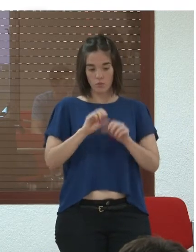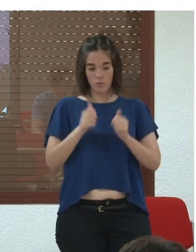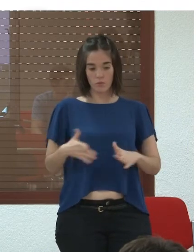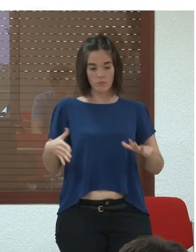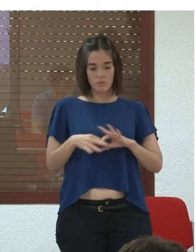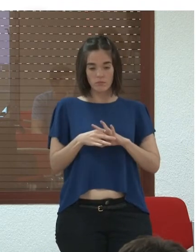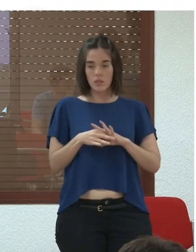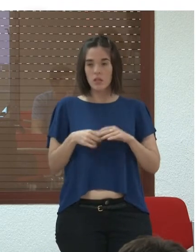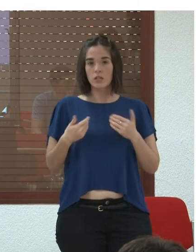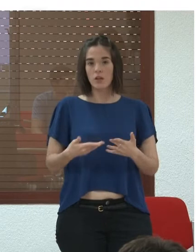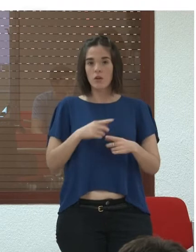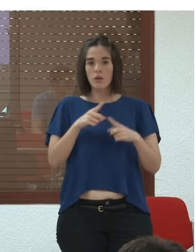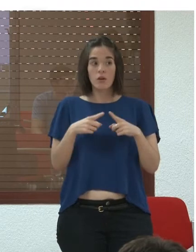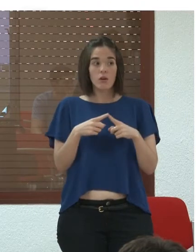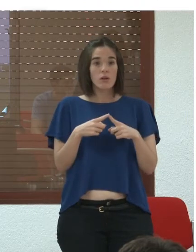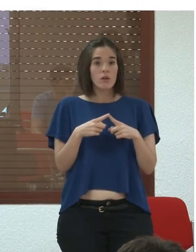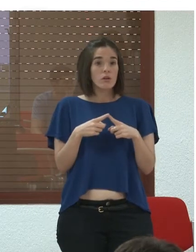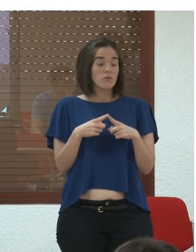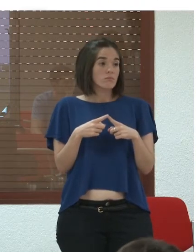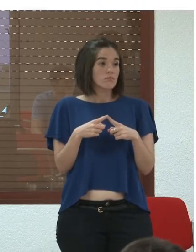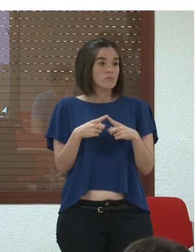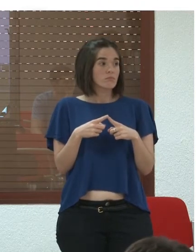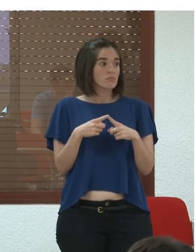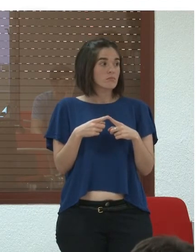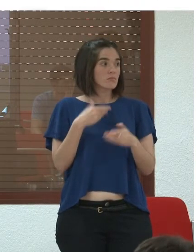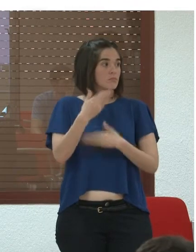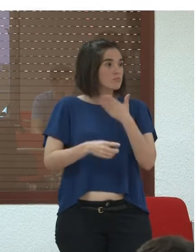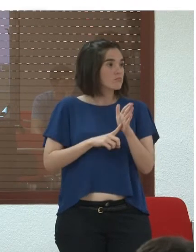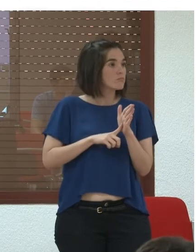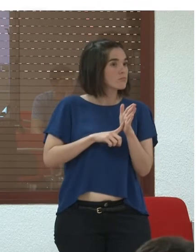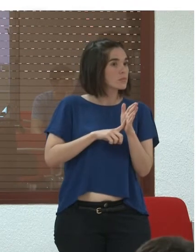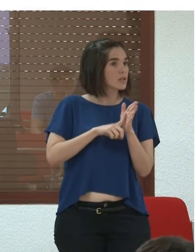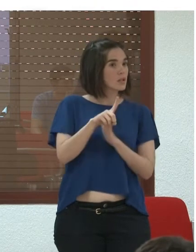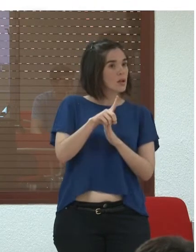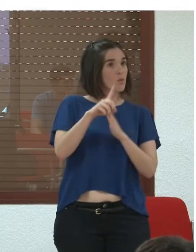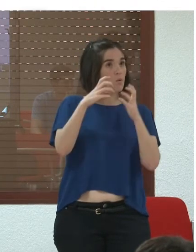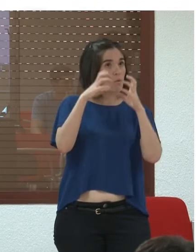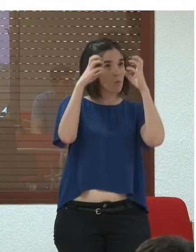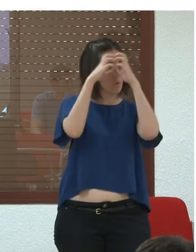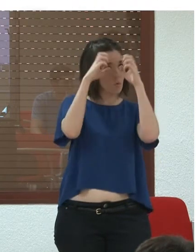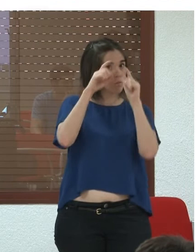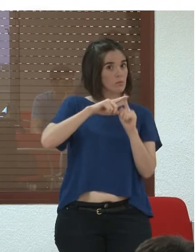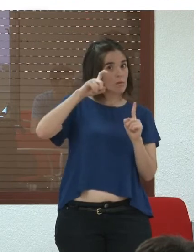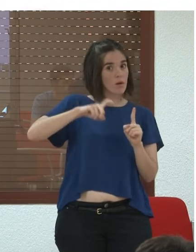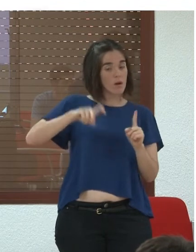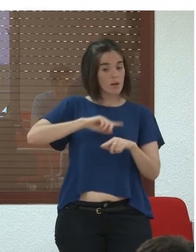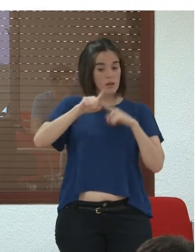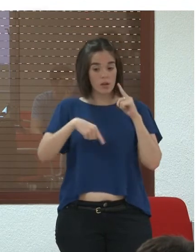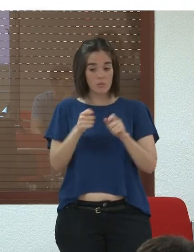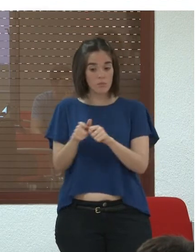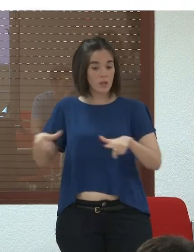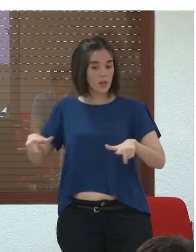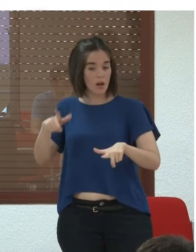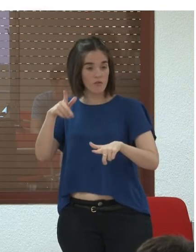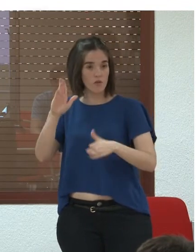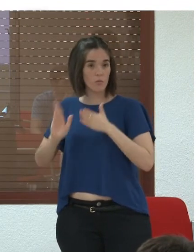because we haven't been able to verify the two things together. On one hand, we are developing